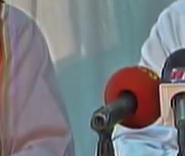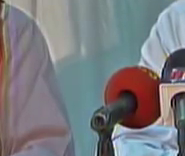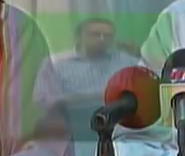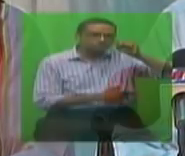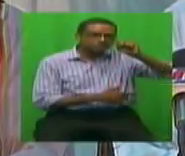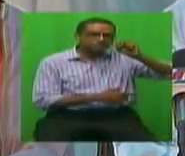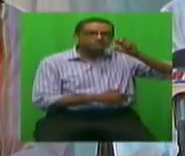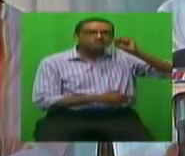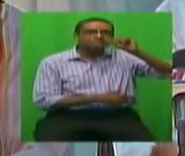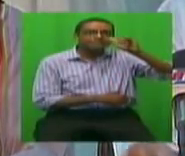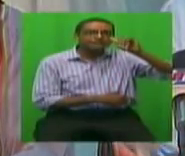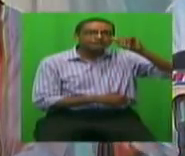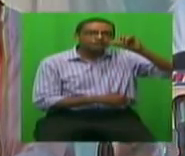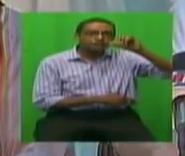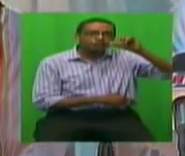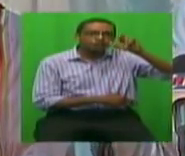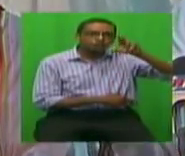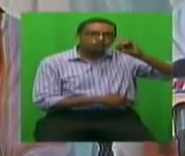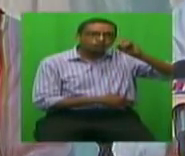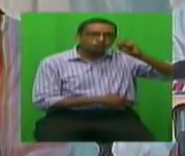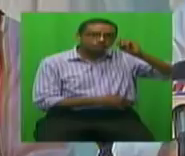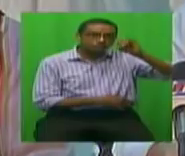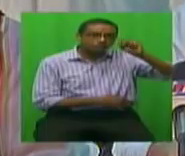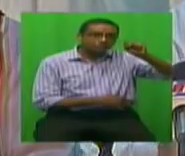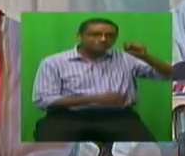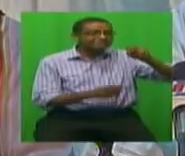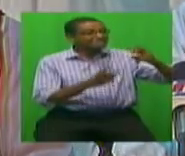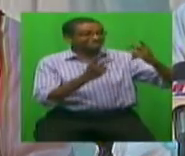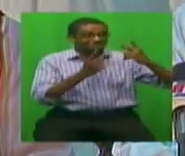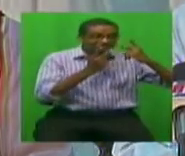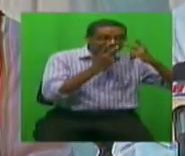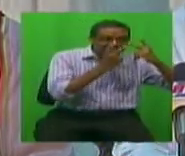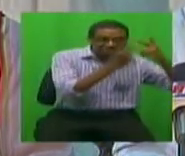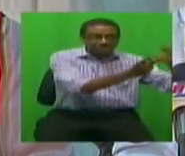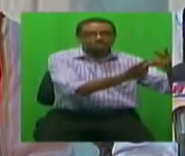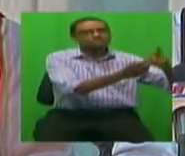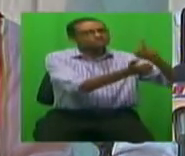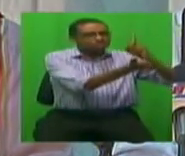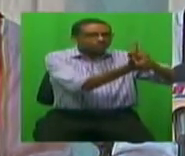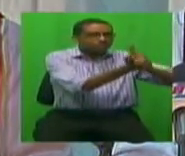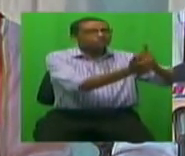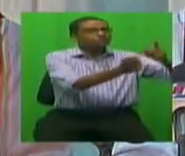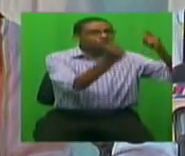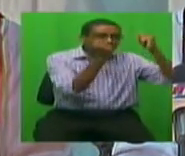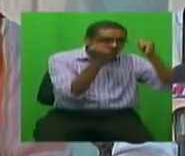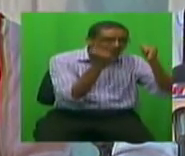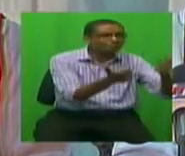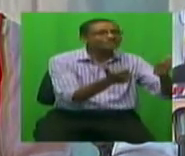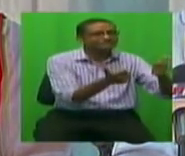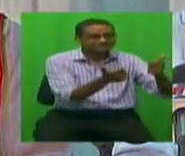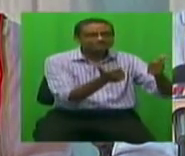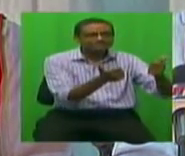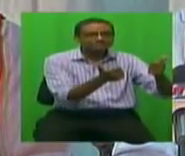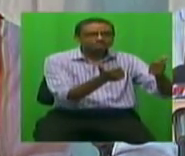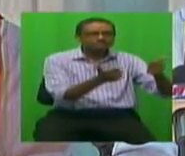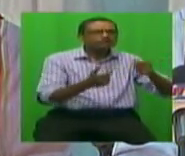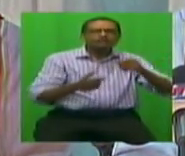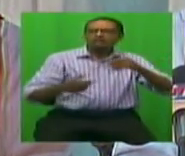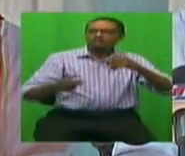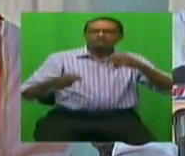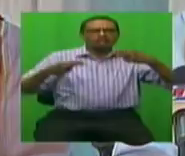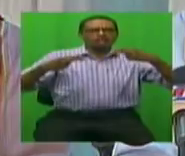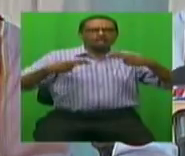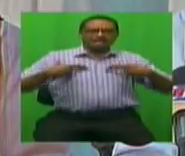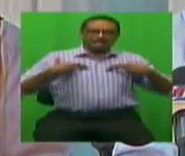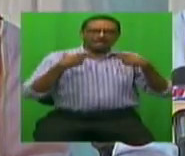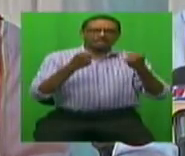doctor immediately. As you all are aware, we have been providing health services at some of the shelters. The health centers are open. The